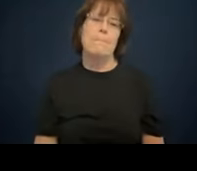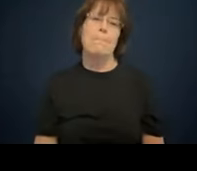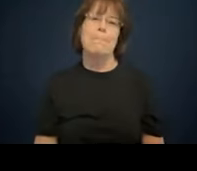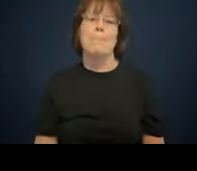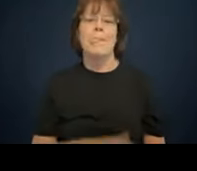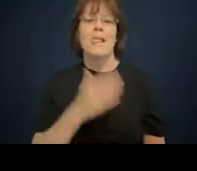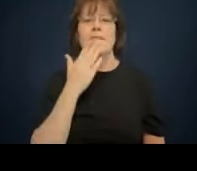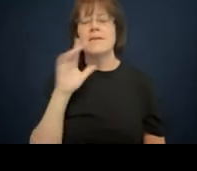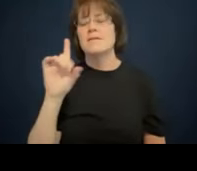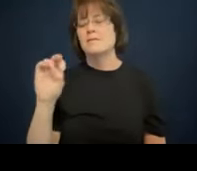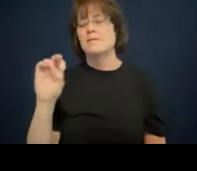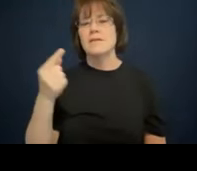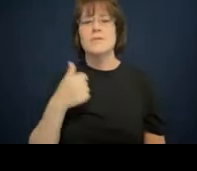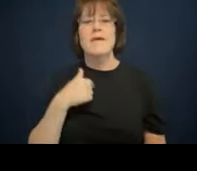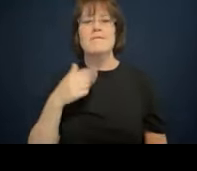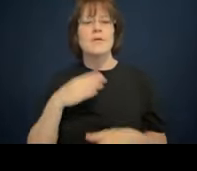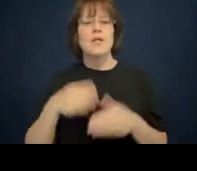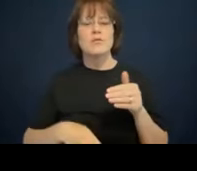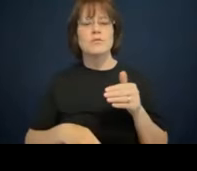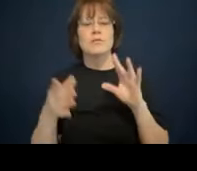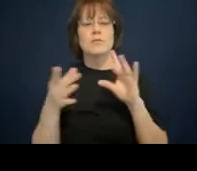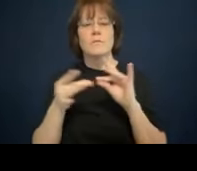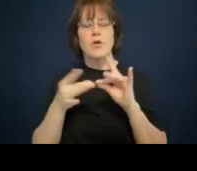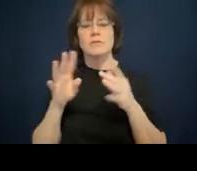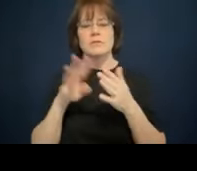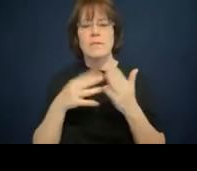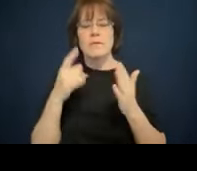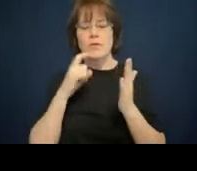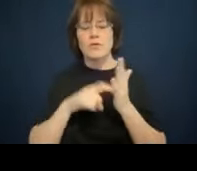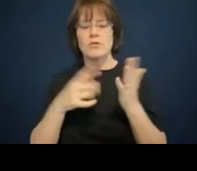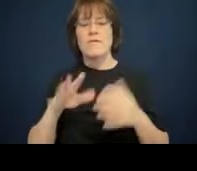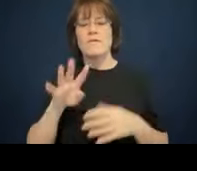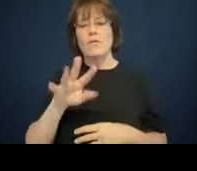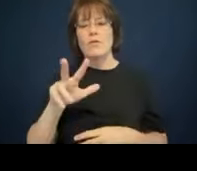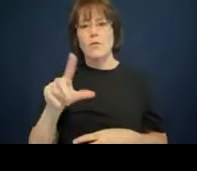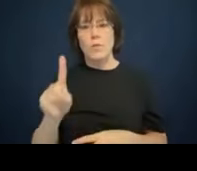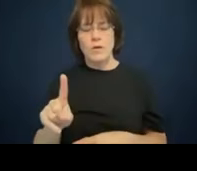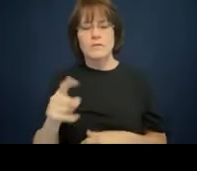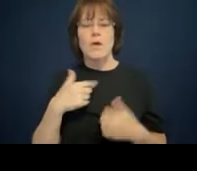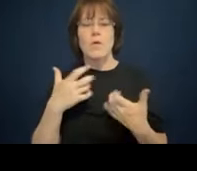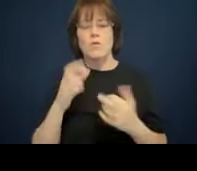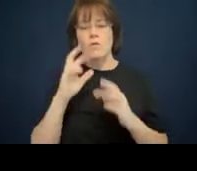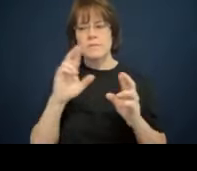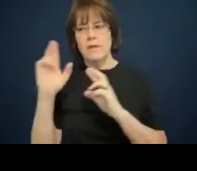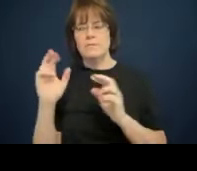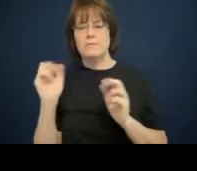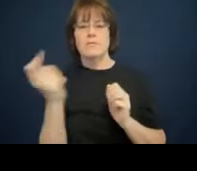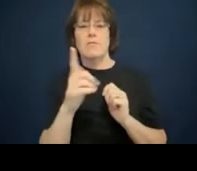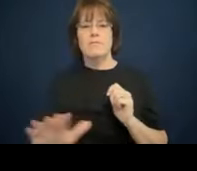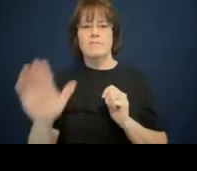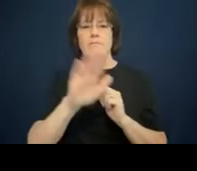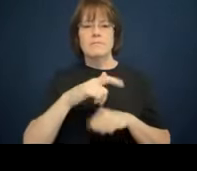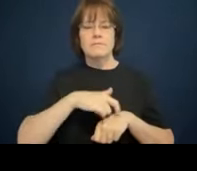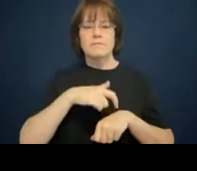Thanks, Doug. So we had some closing remarks scheduled, and I'm just noticing it's 4:31. So I want to respect everybody's time,